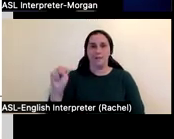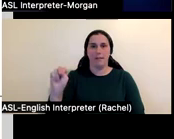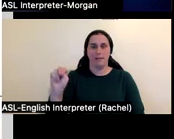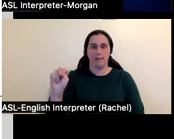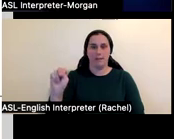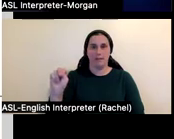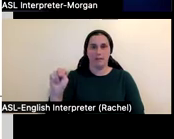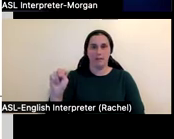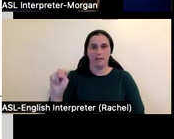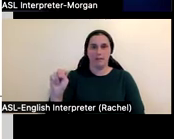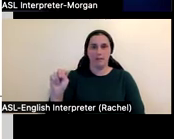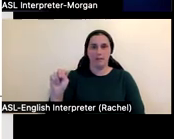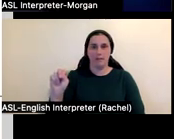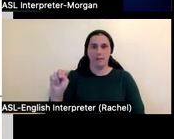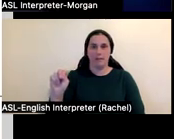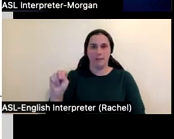Katze.